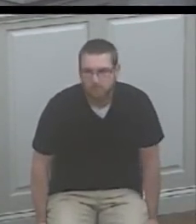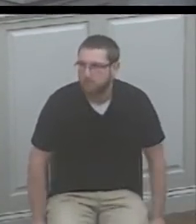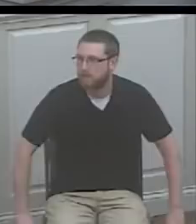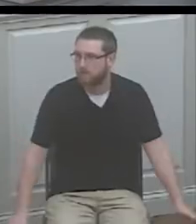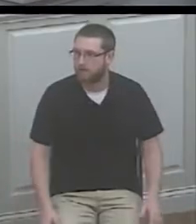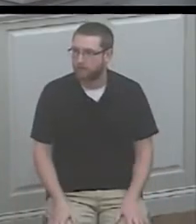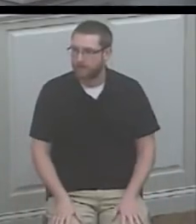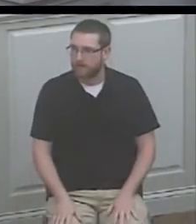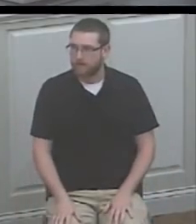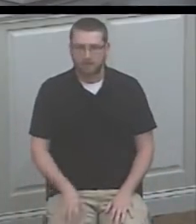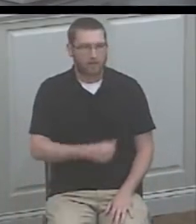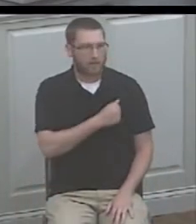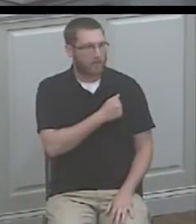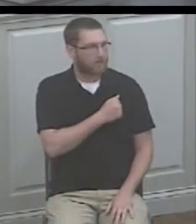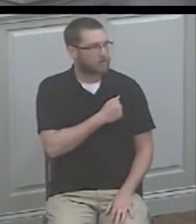Mr. Hunter,